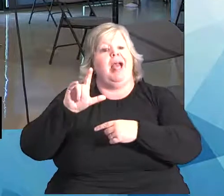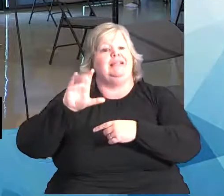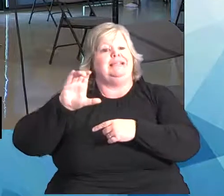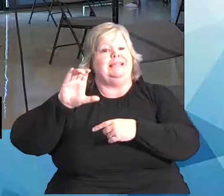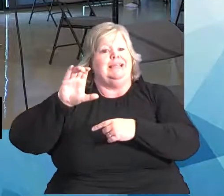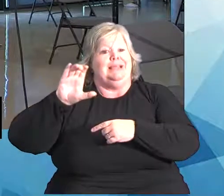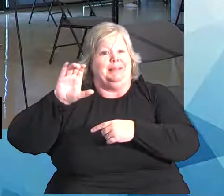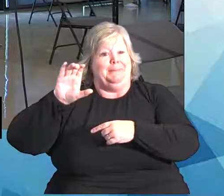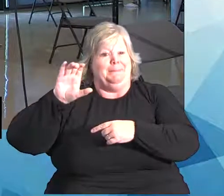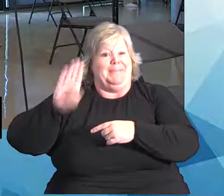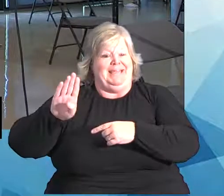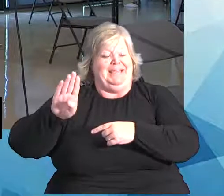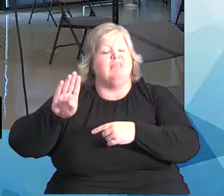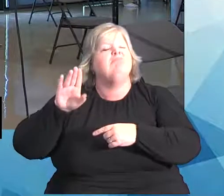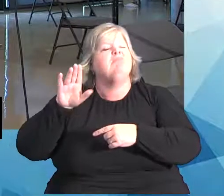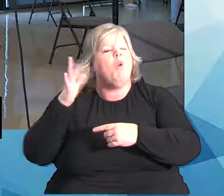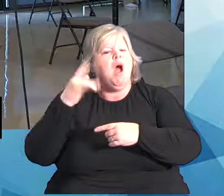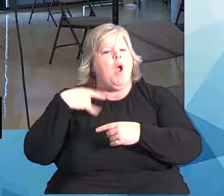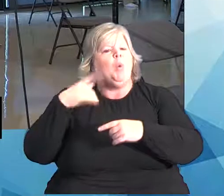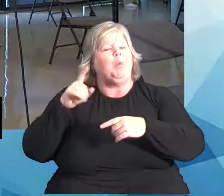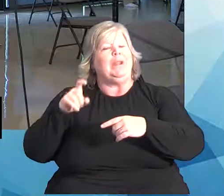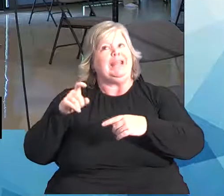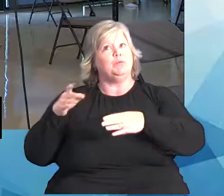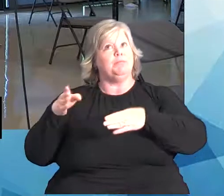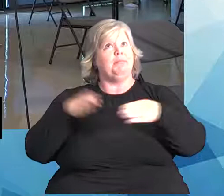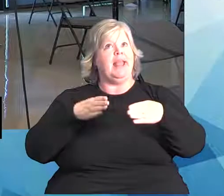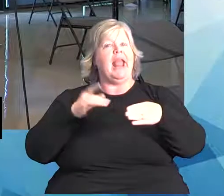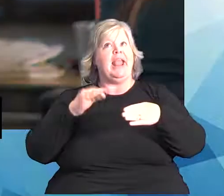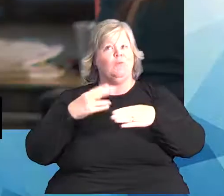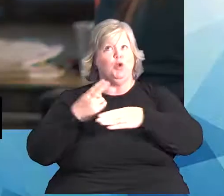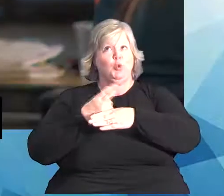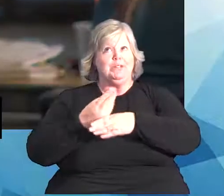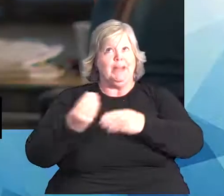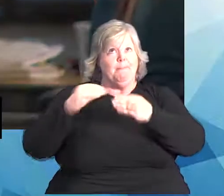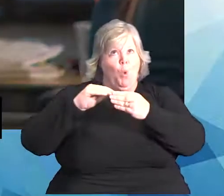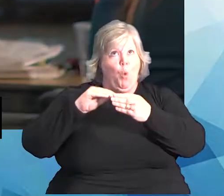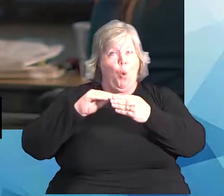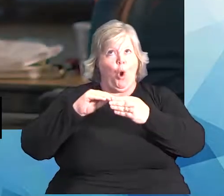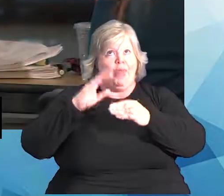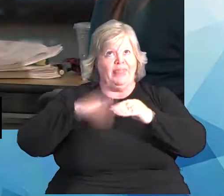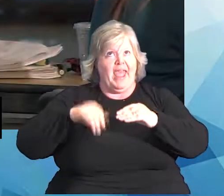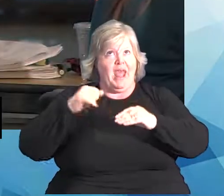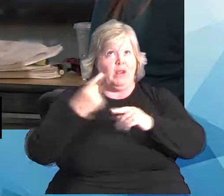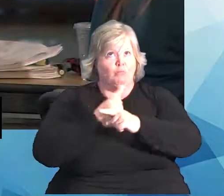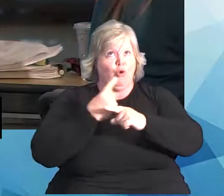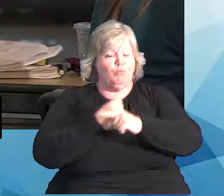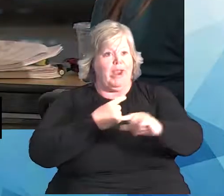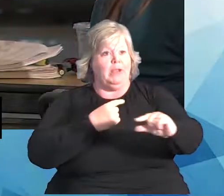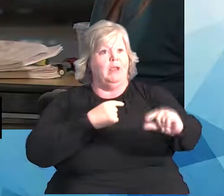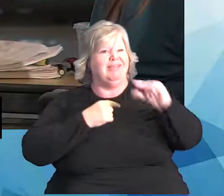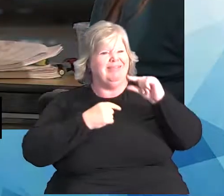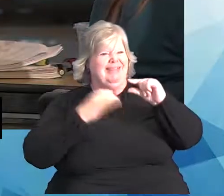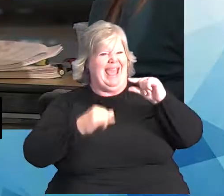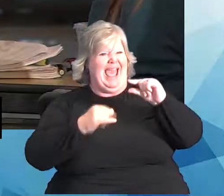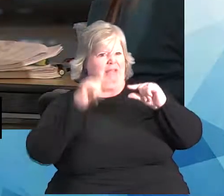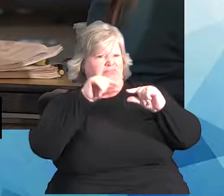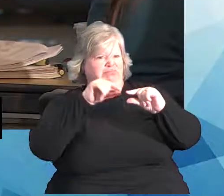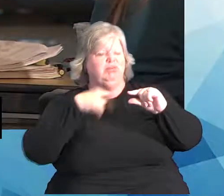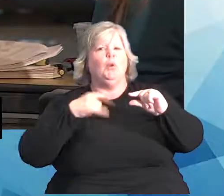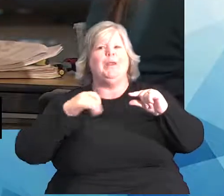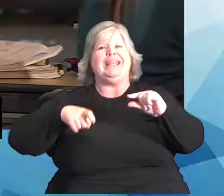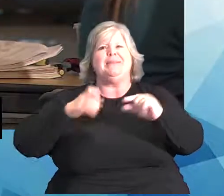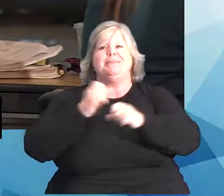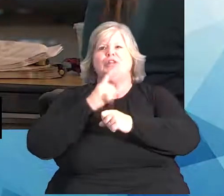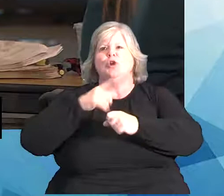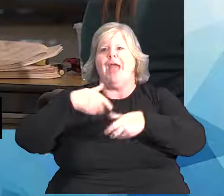use more than the appropriated revenues within the Cooperative Services Fund. We would have to make sure that we have excess